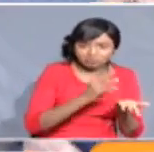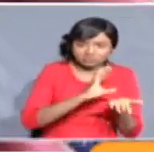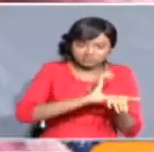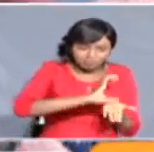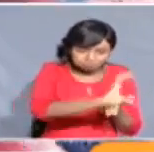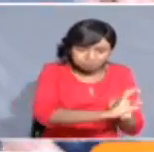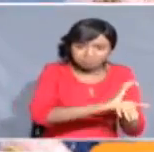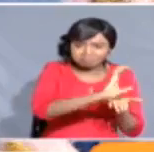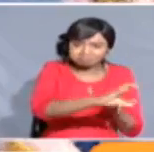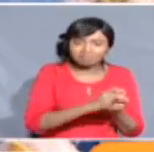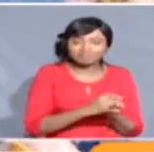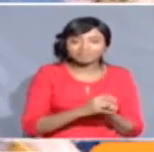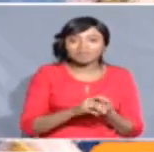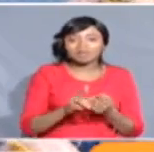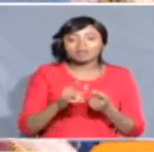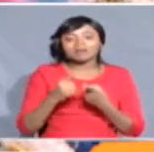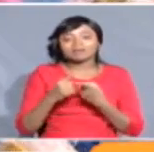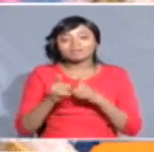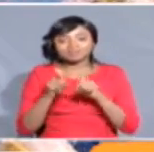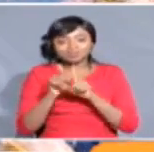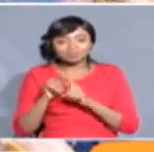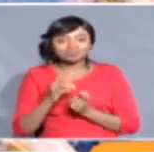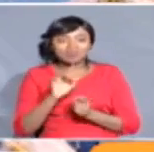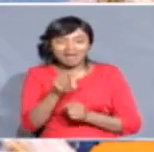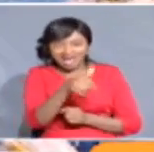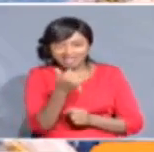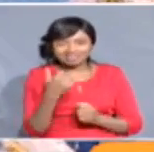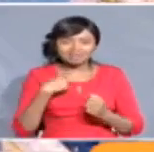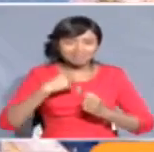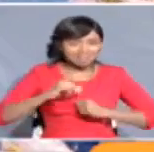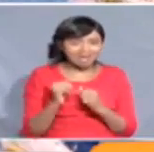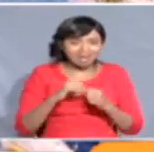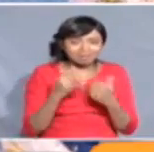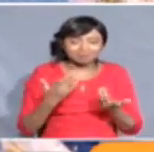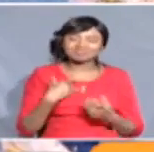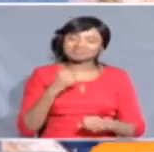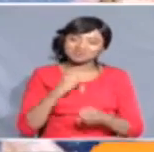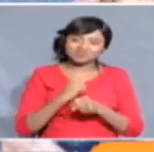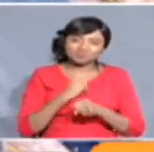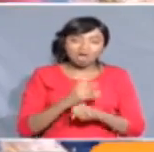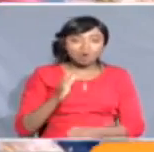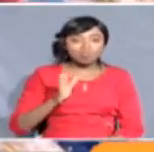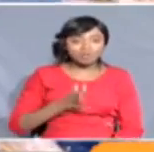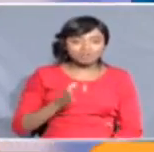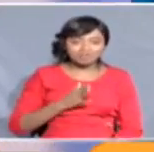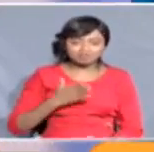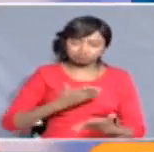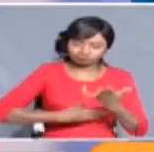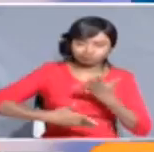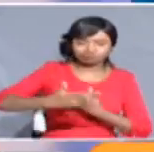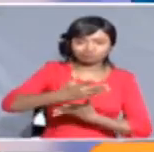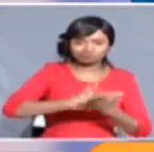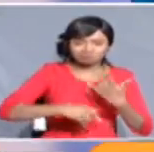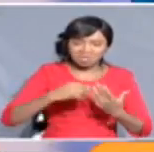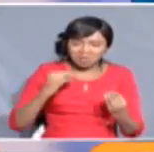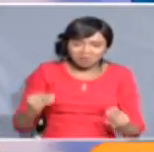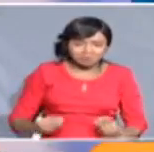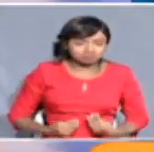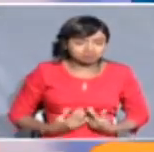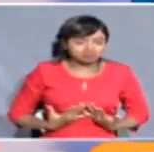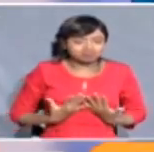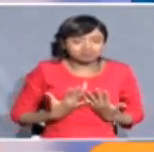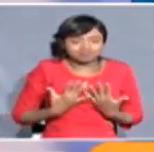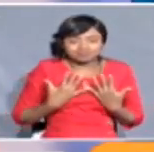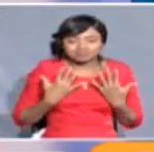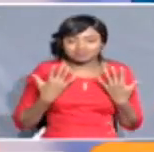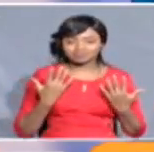changing lives. And then one of the most exciting thing for me is also just working with women that I find so, you know, it's just so